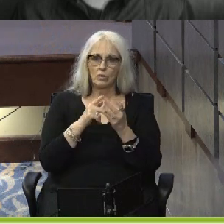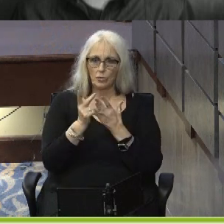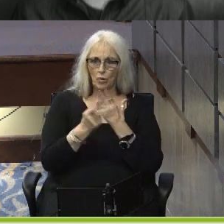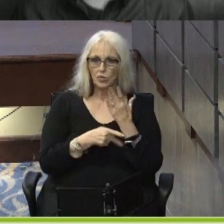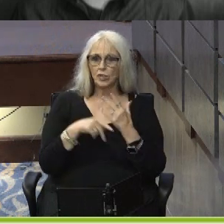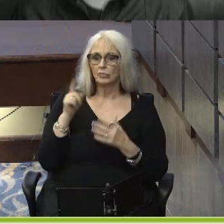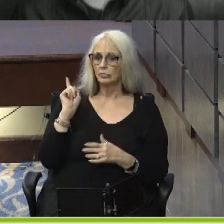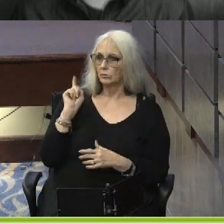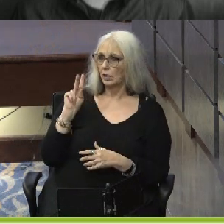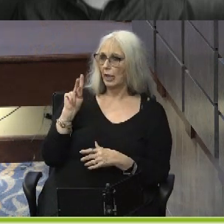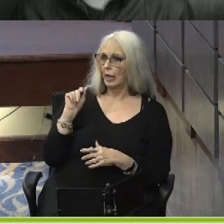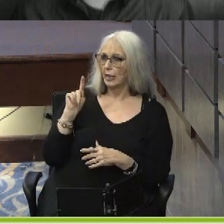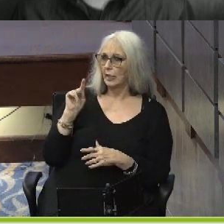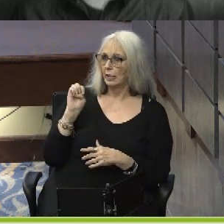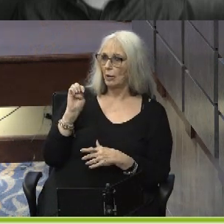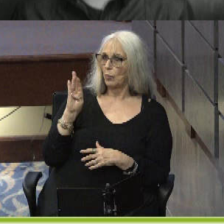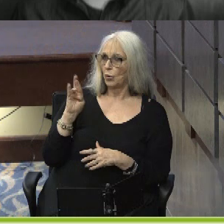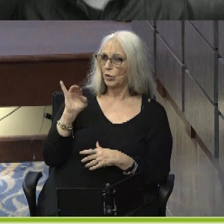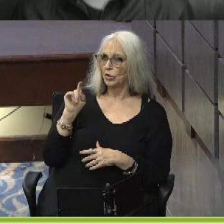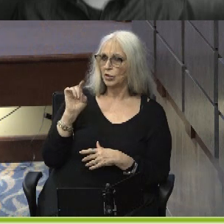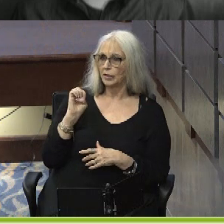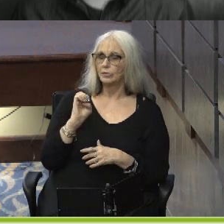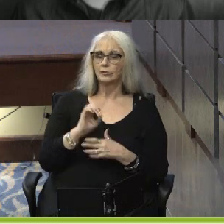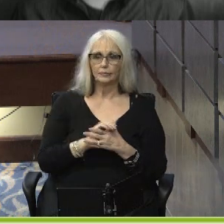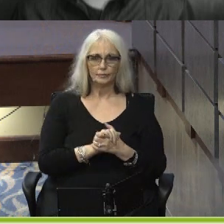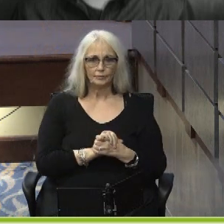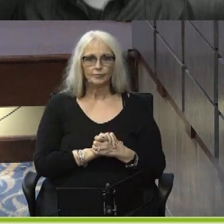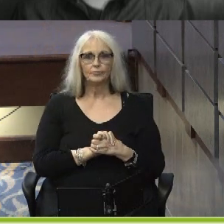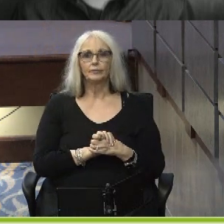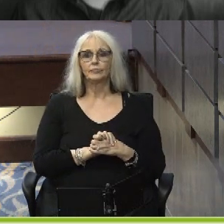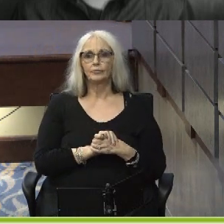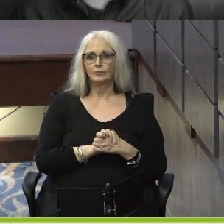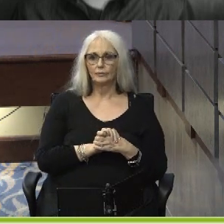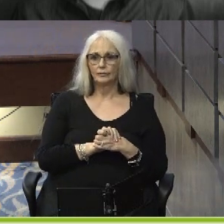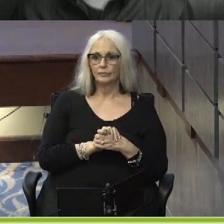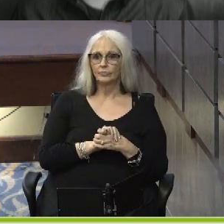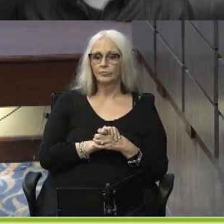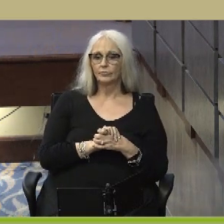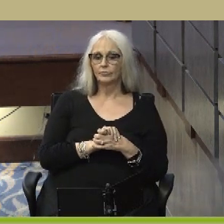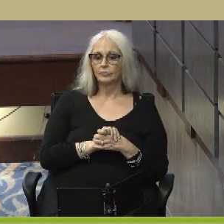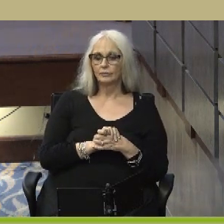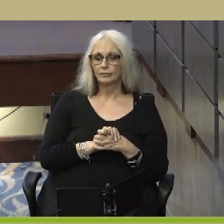And Kate Burgess is a creative strategist at Versive, who we've worked with a fair amount as well.